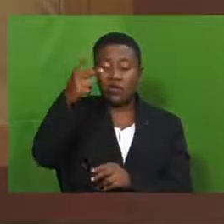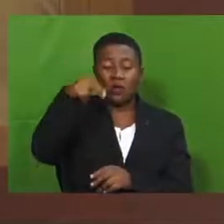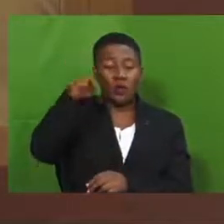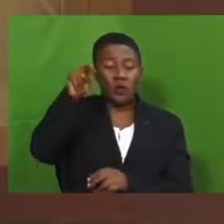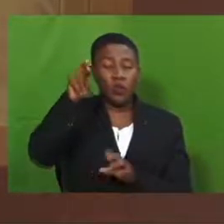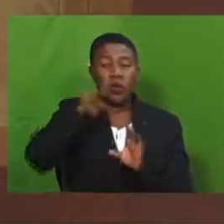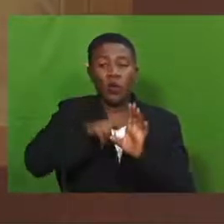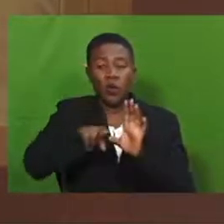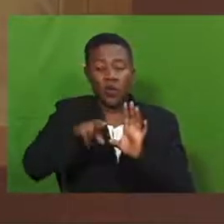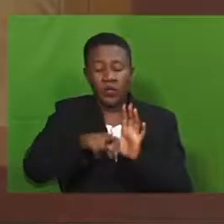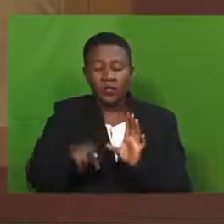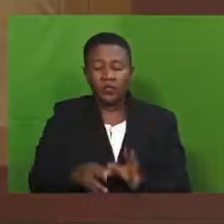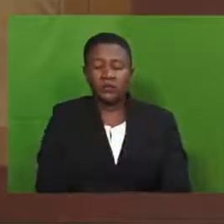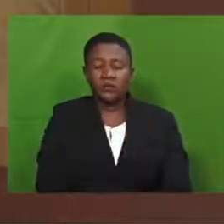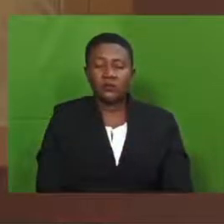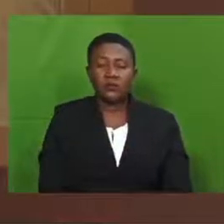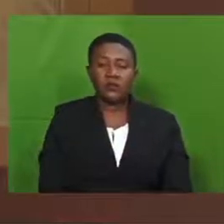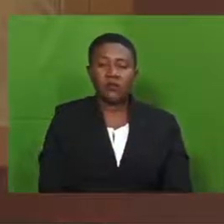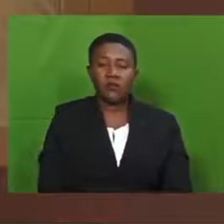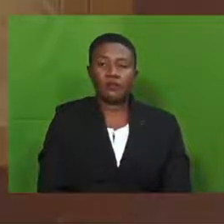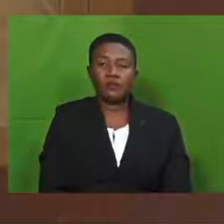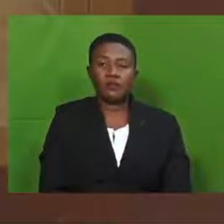Ghana.